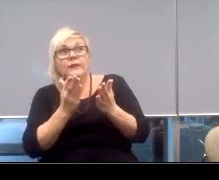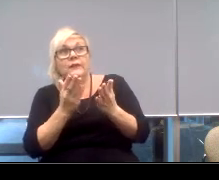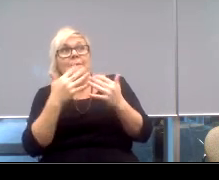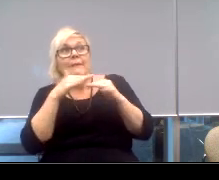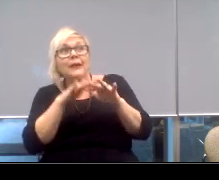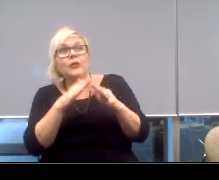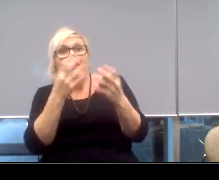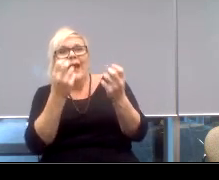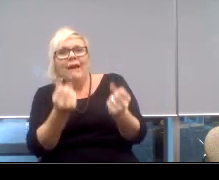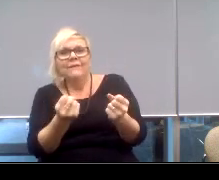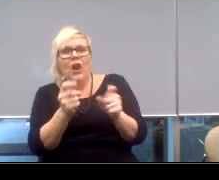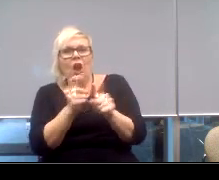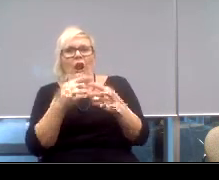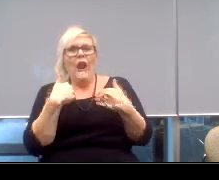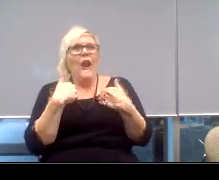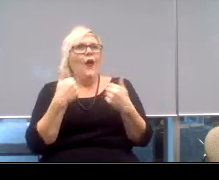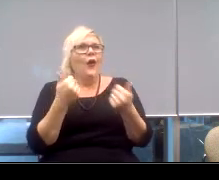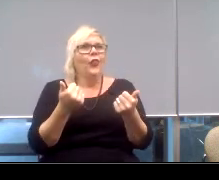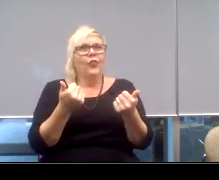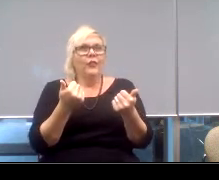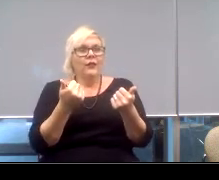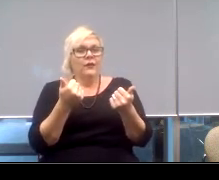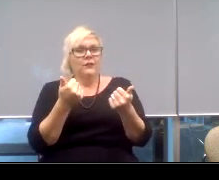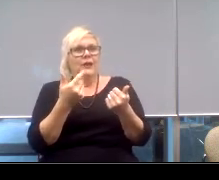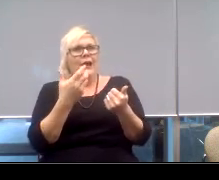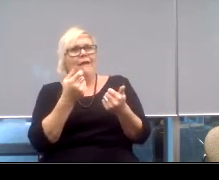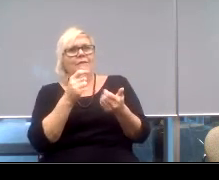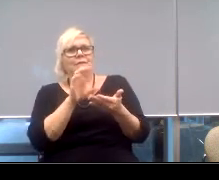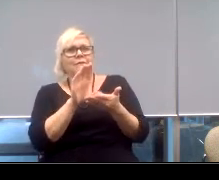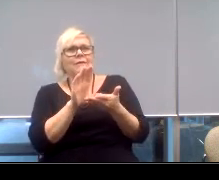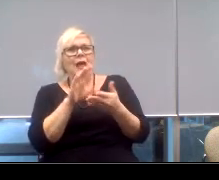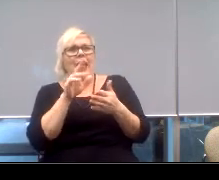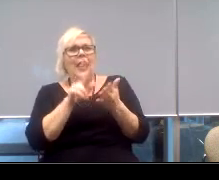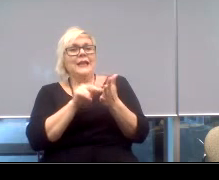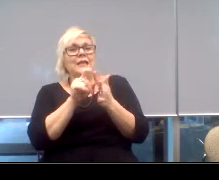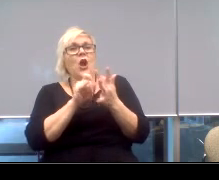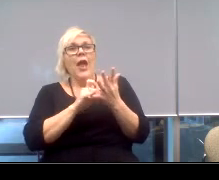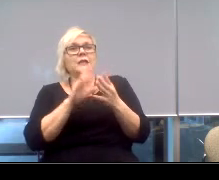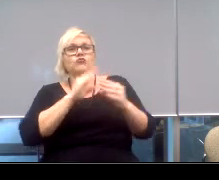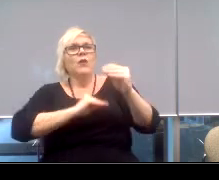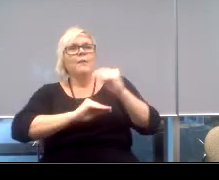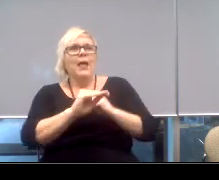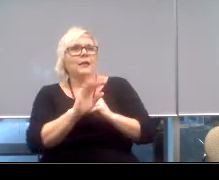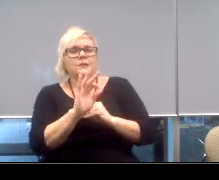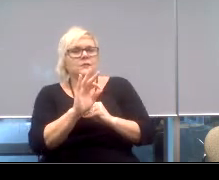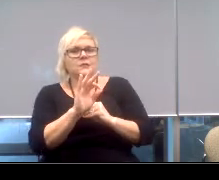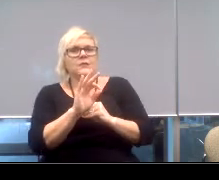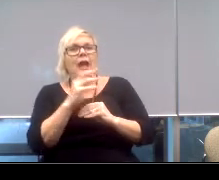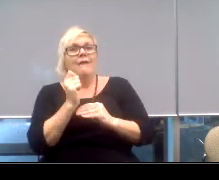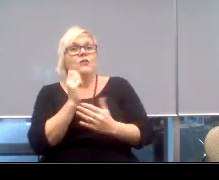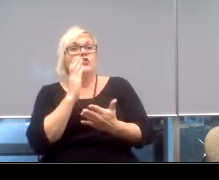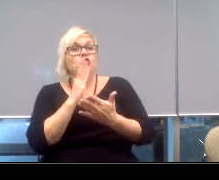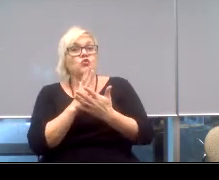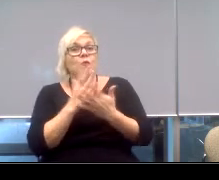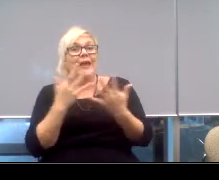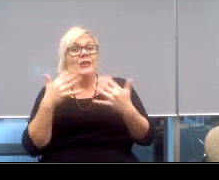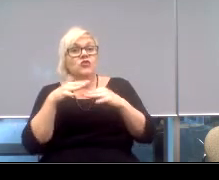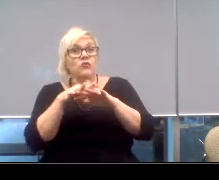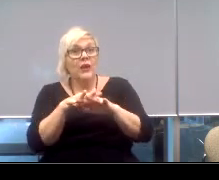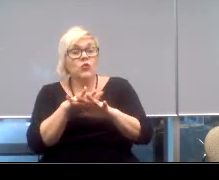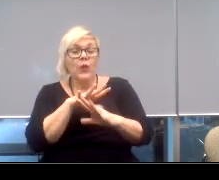mainstream systems. If it did, it would become unsustainable. Achieving true integration and inclusion in a